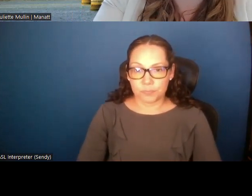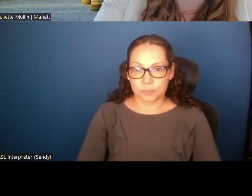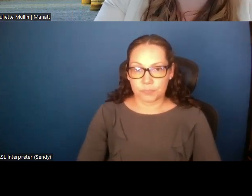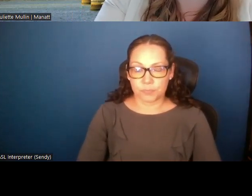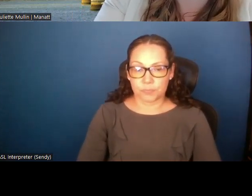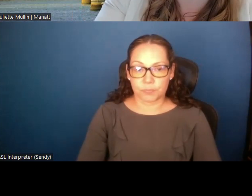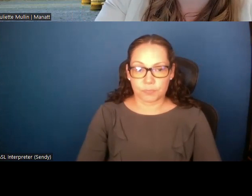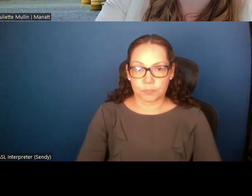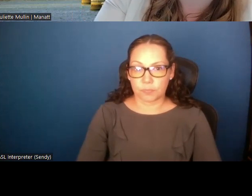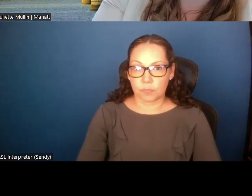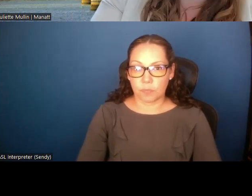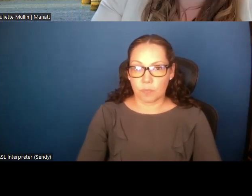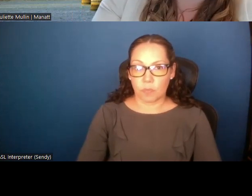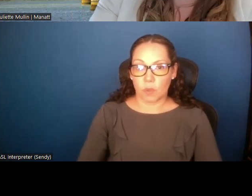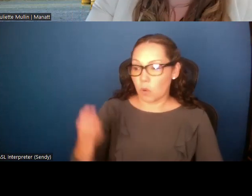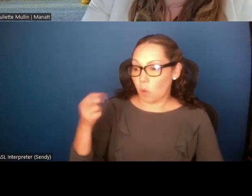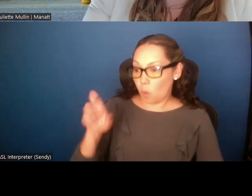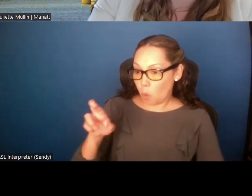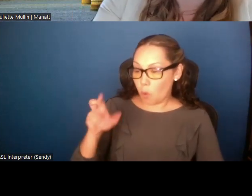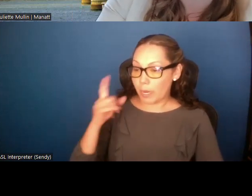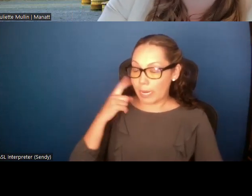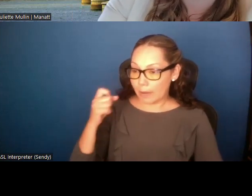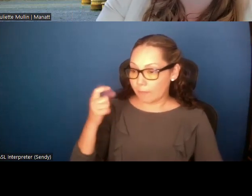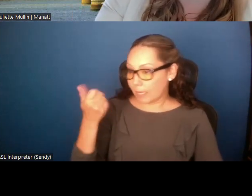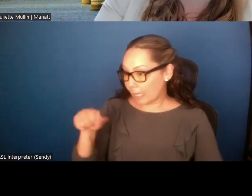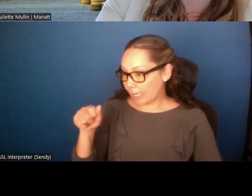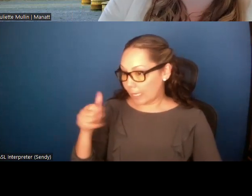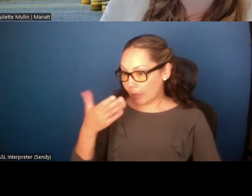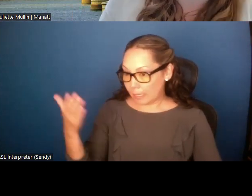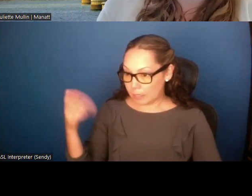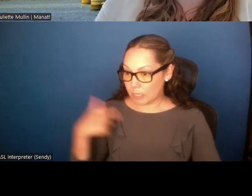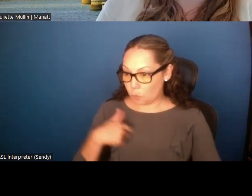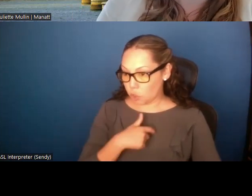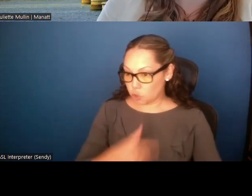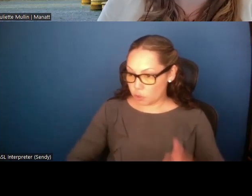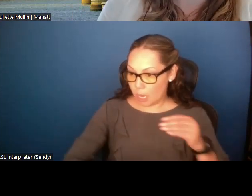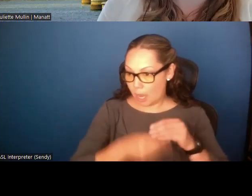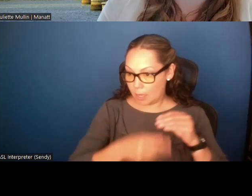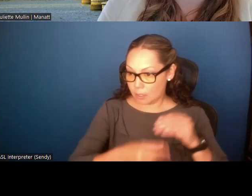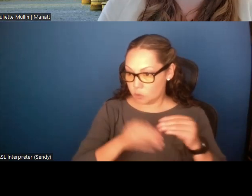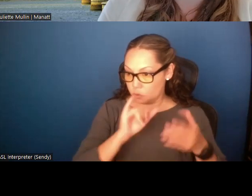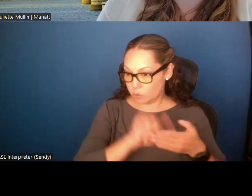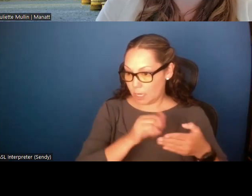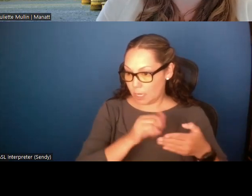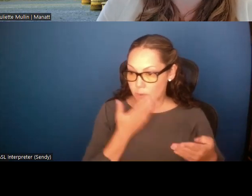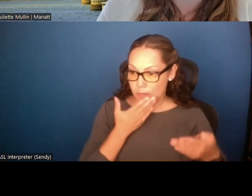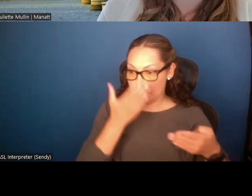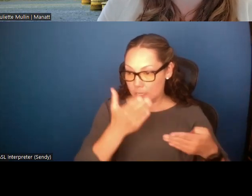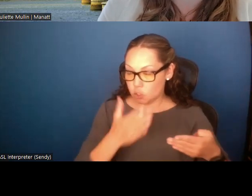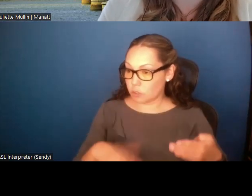Or if there's particular things that we could add to this recommendation. Karen, I see you raised your